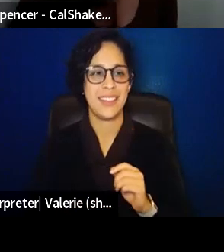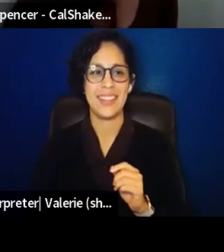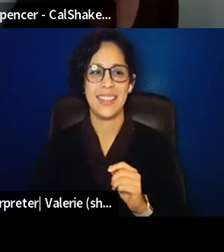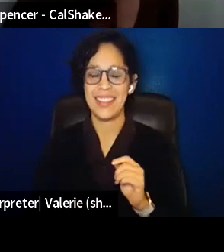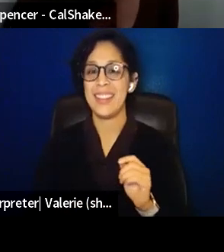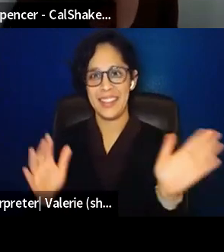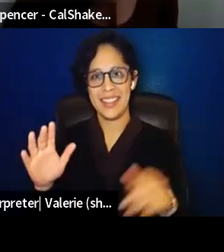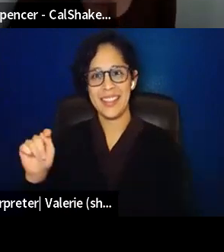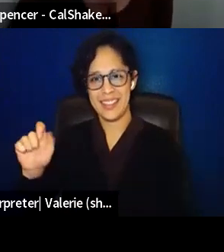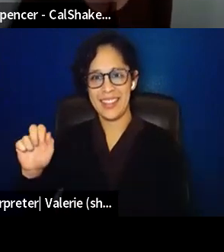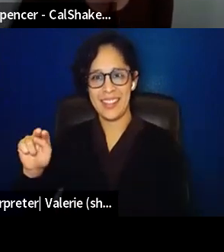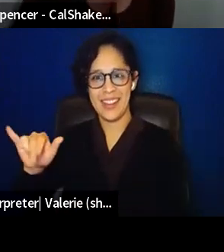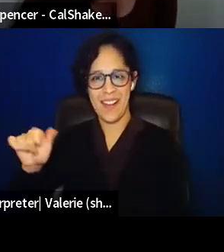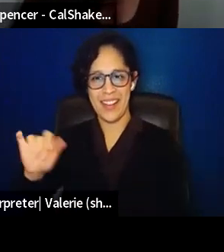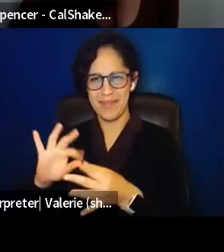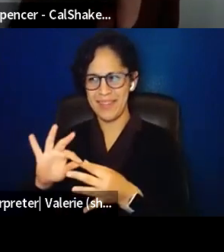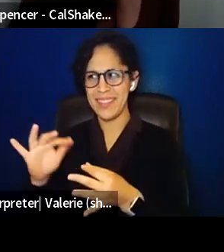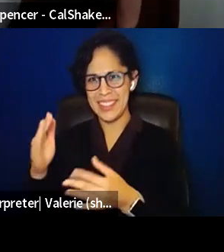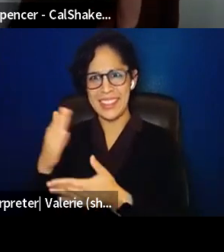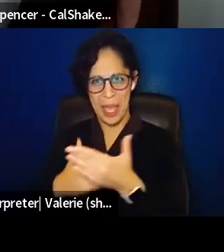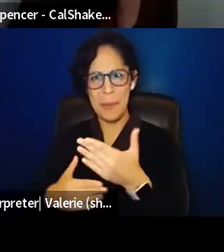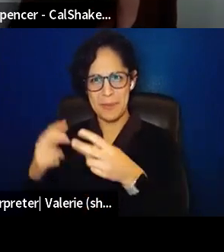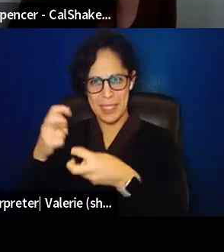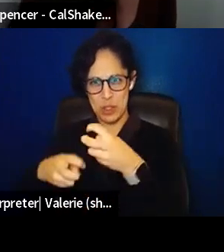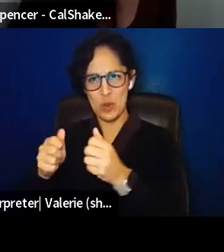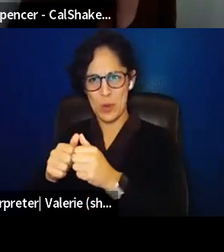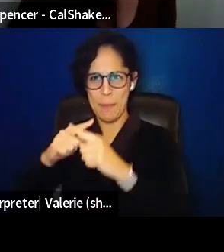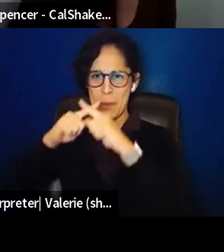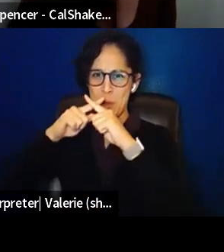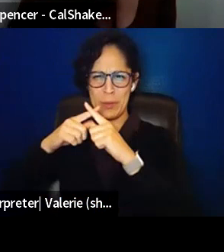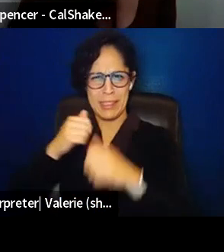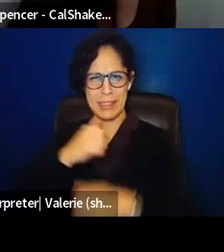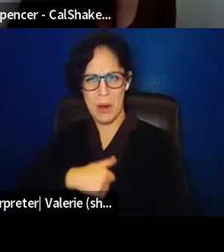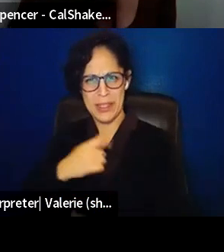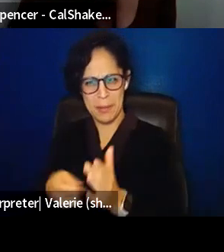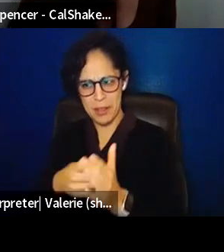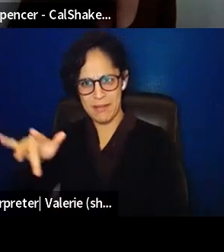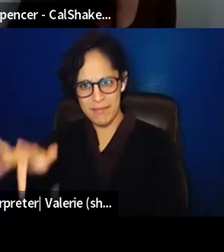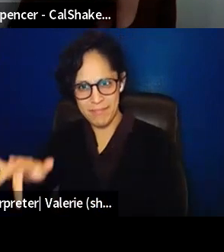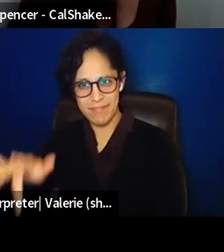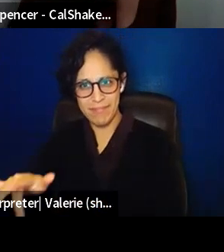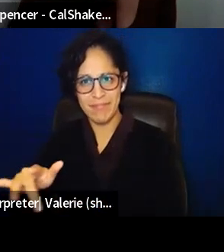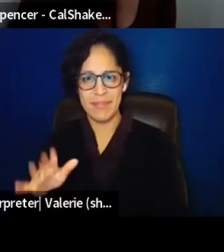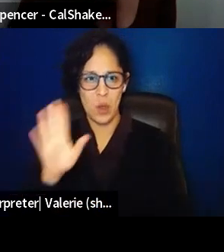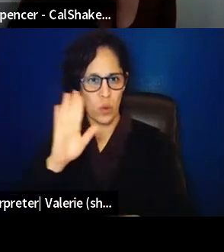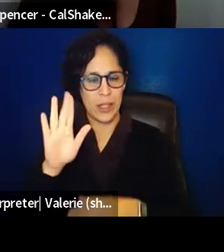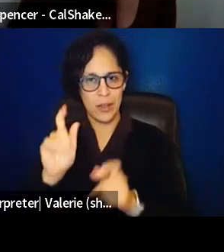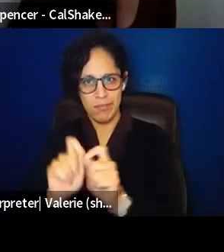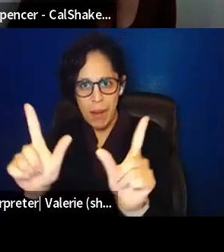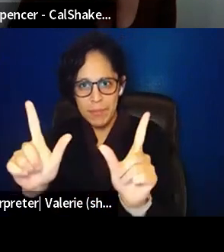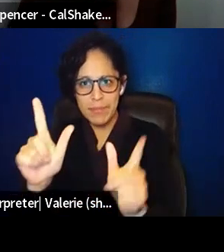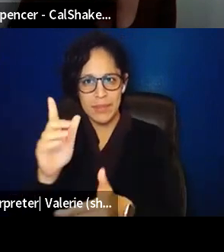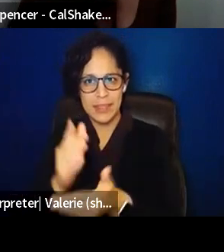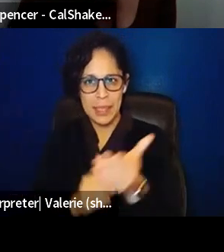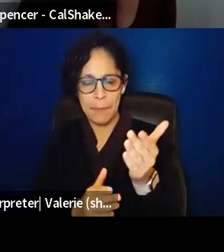We're having mute issues. Sorry about that. Sometimes it's telling some of us just to be